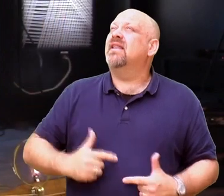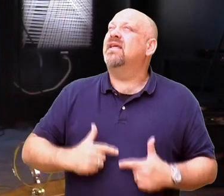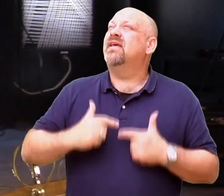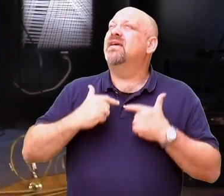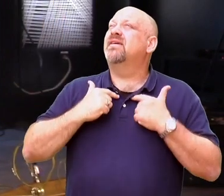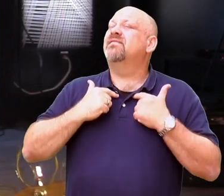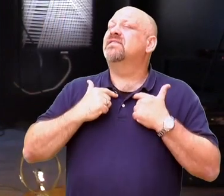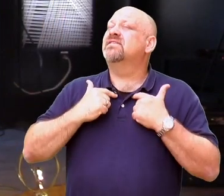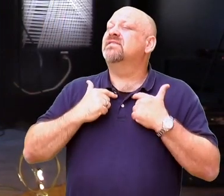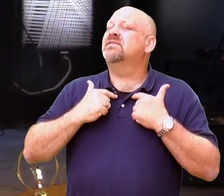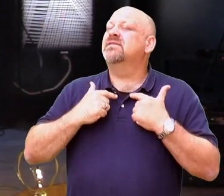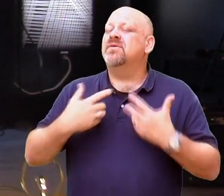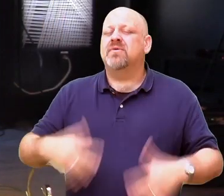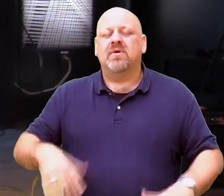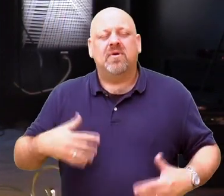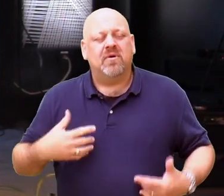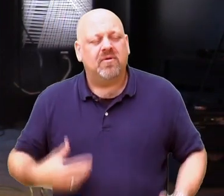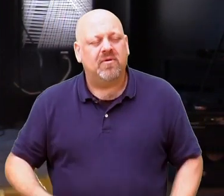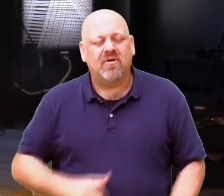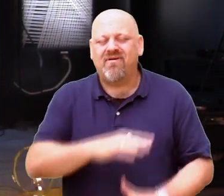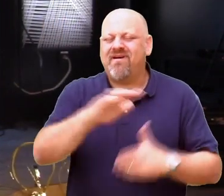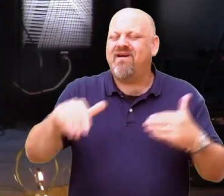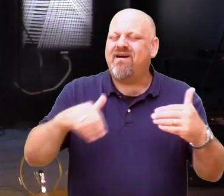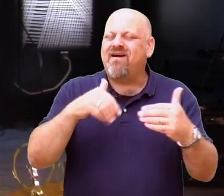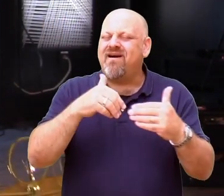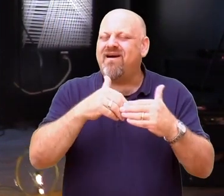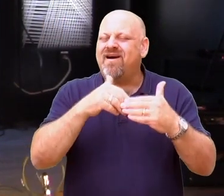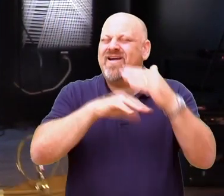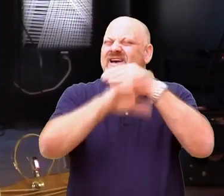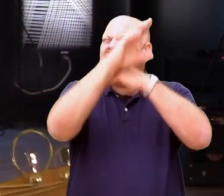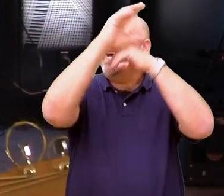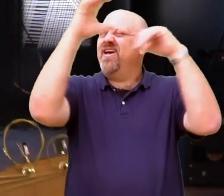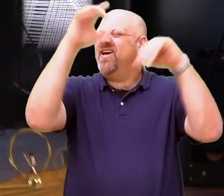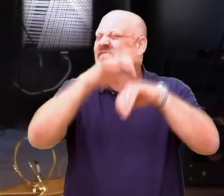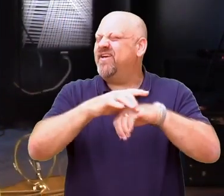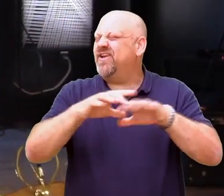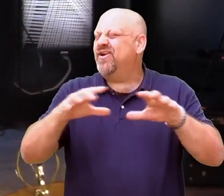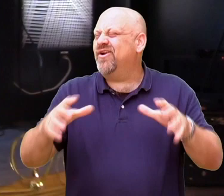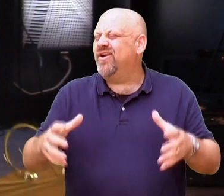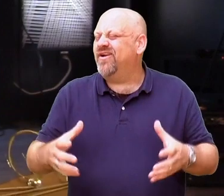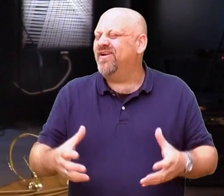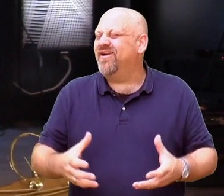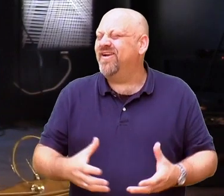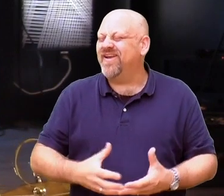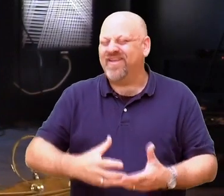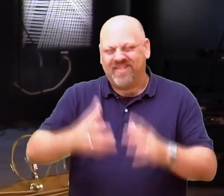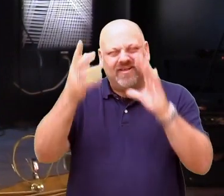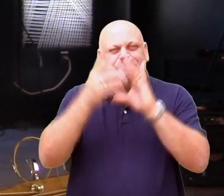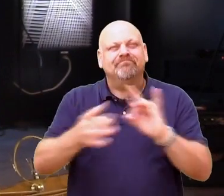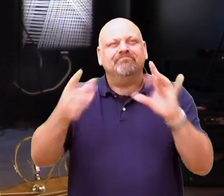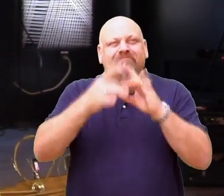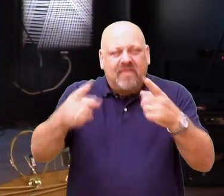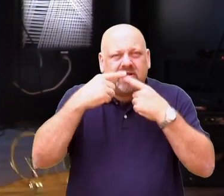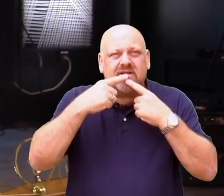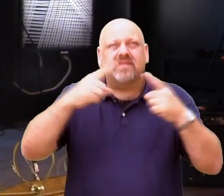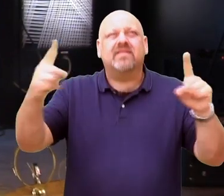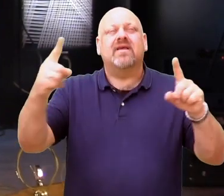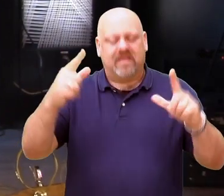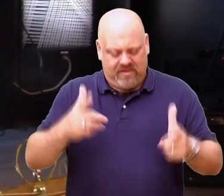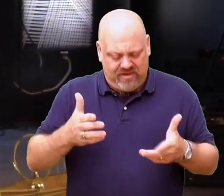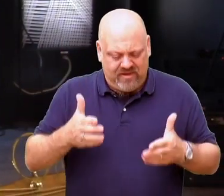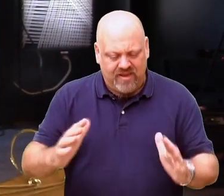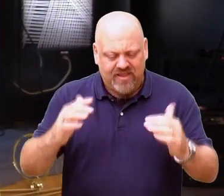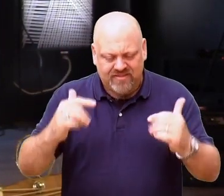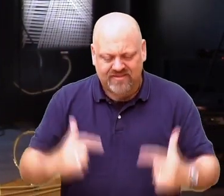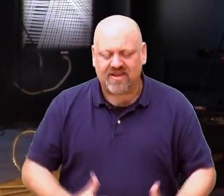Redeemer, He lives. So let all creation testify, let